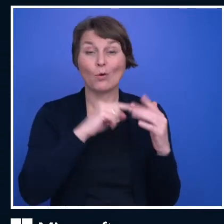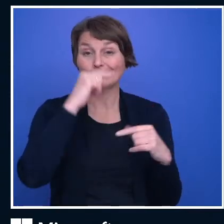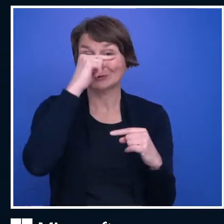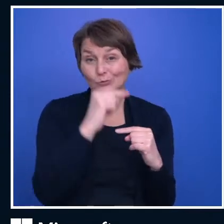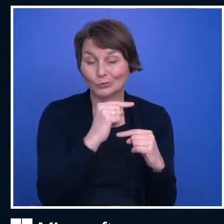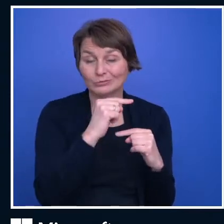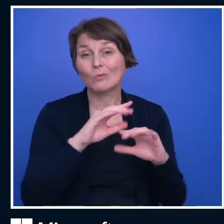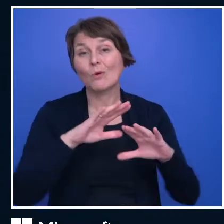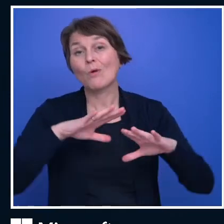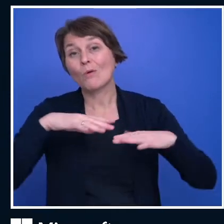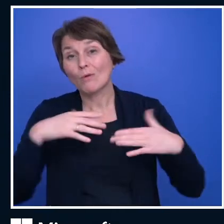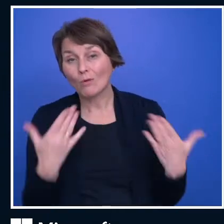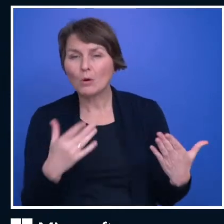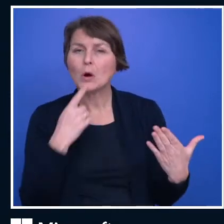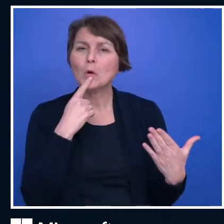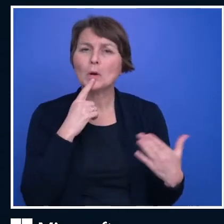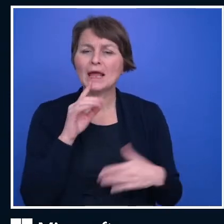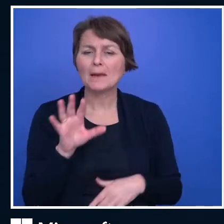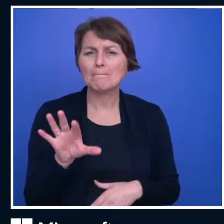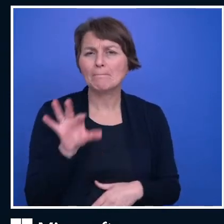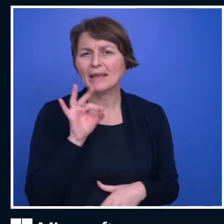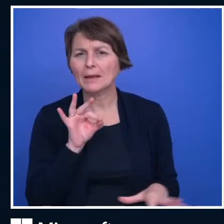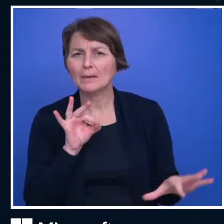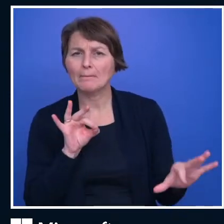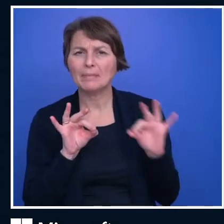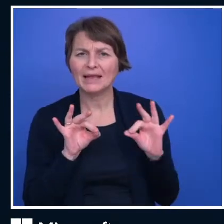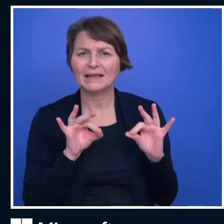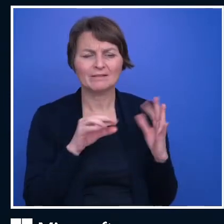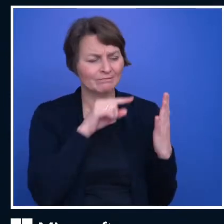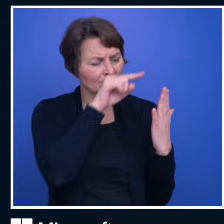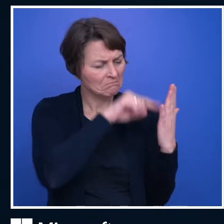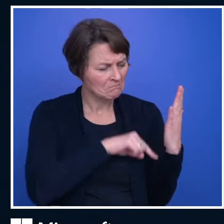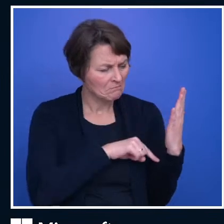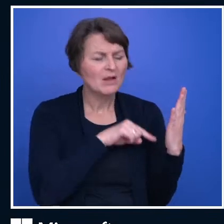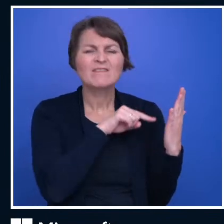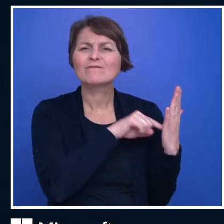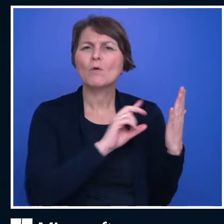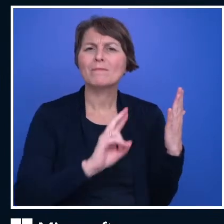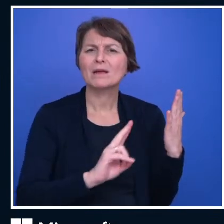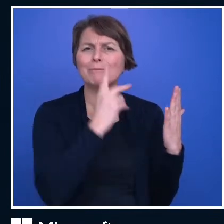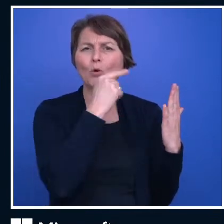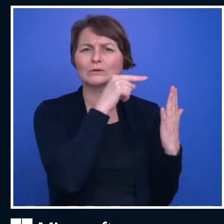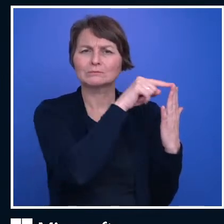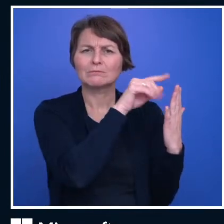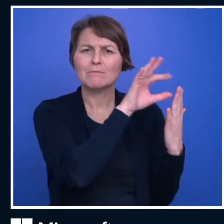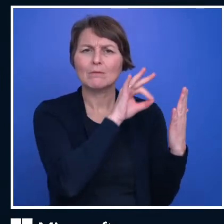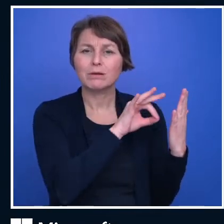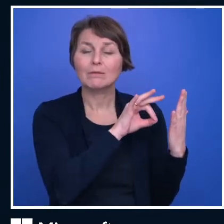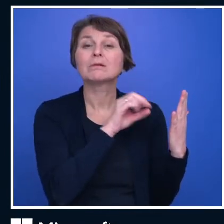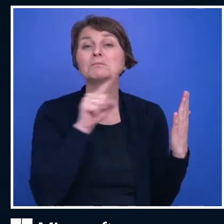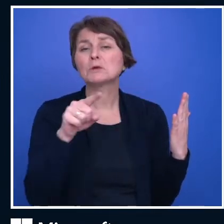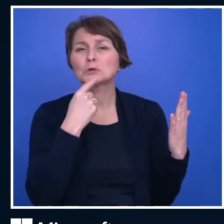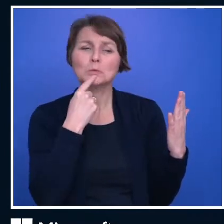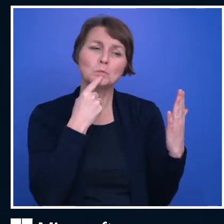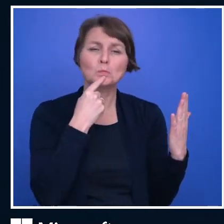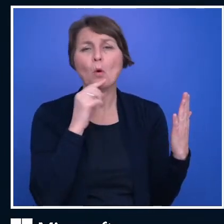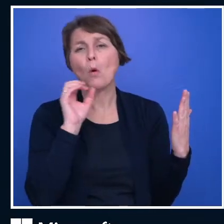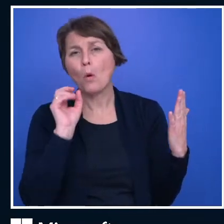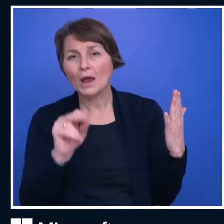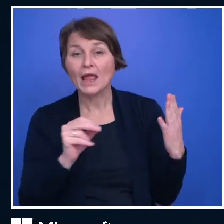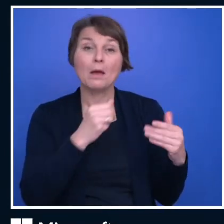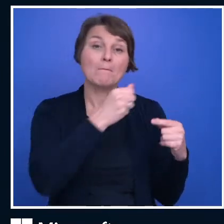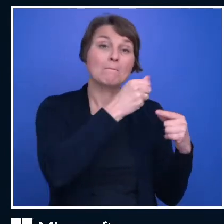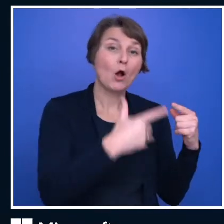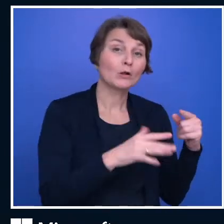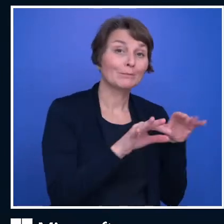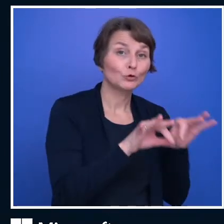pick out the important points from the notes and then frame it as questions, blank space or multiple choice. In this, what I'm going to do